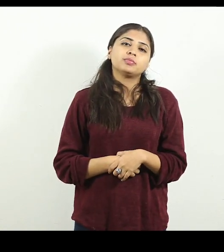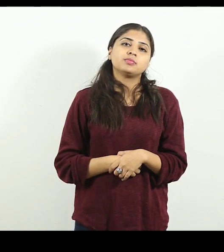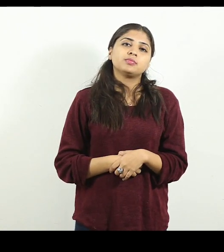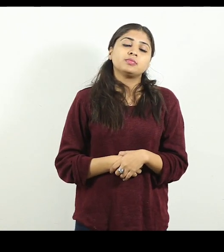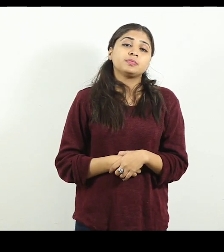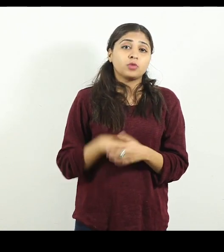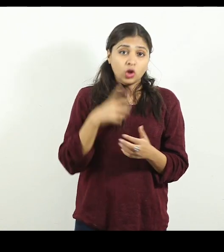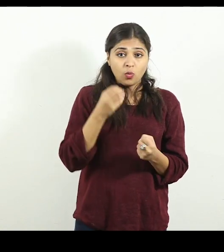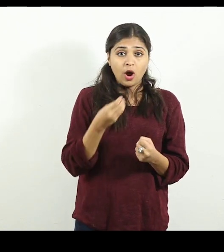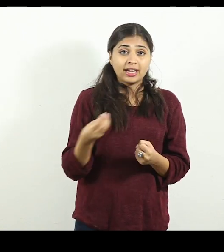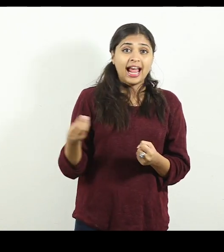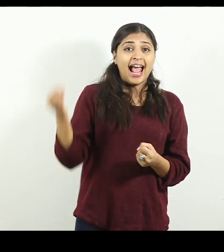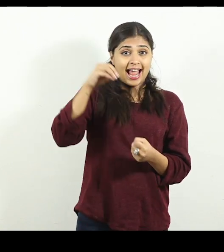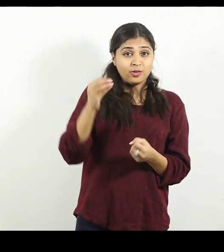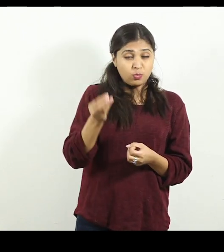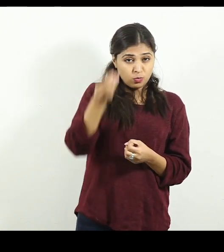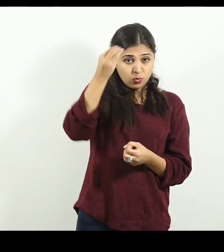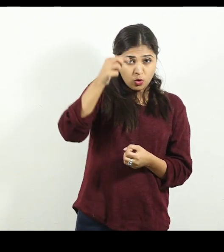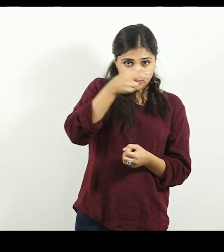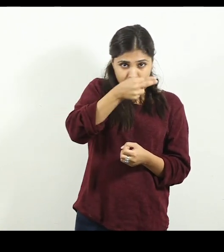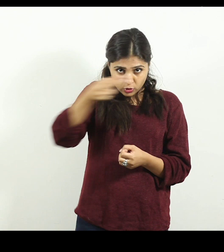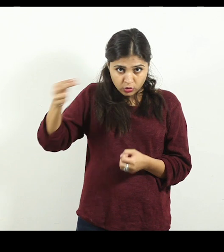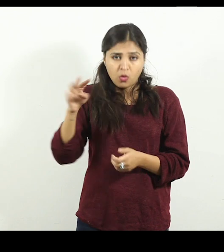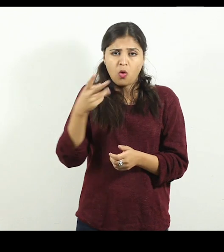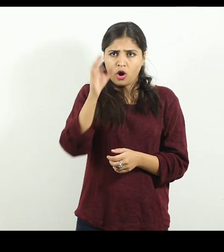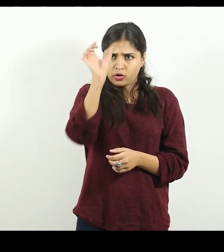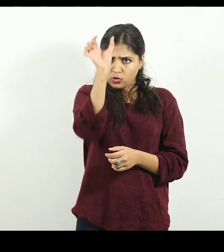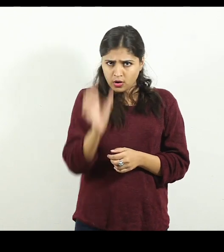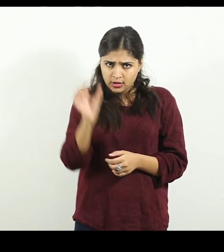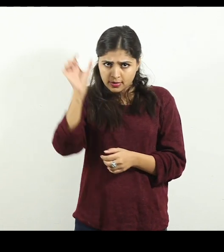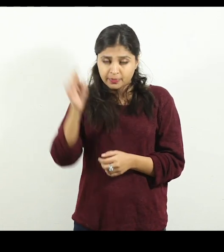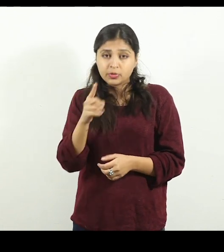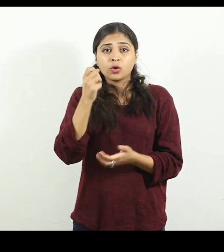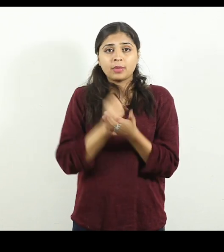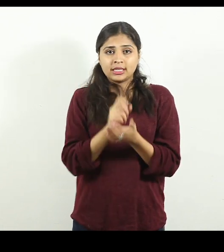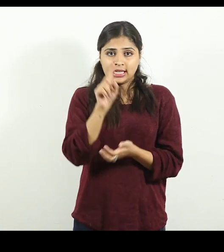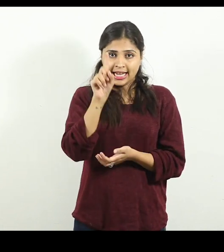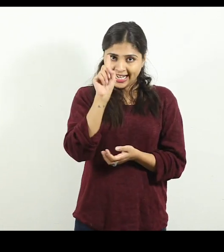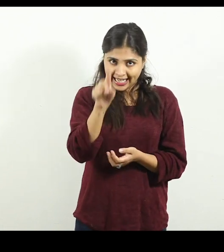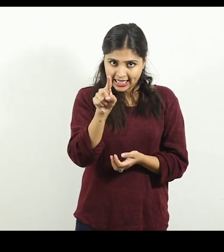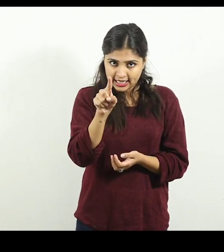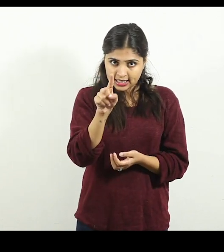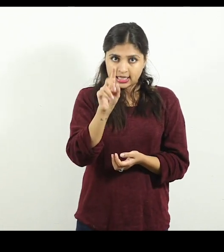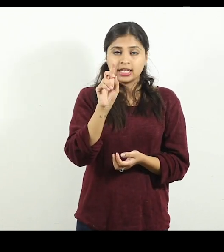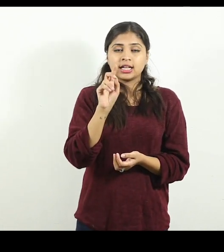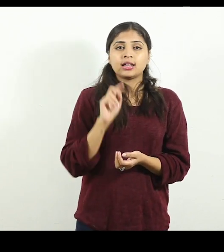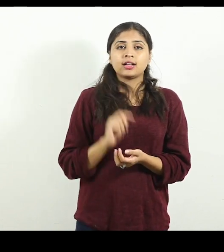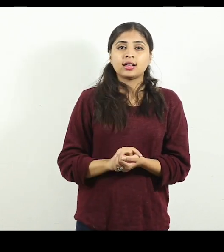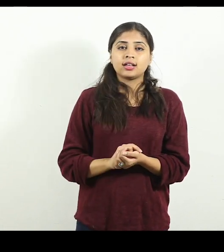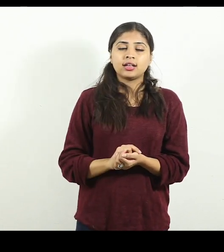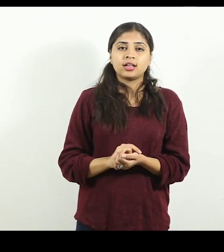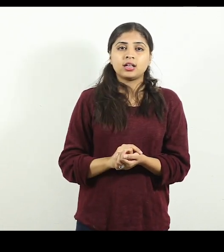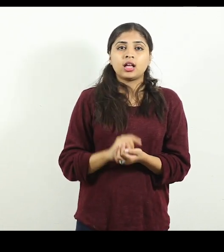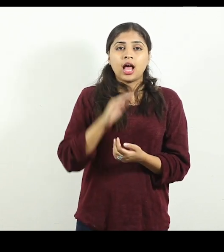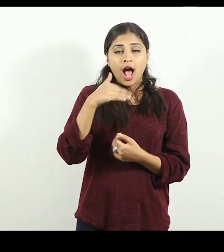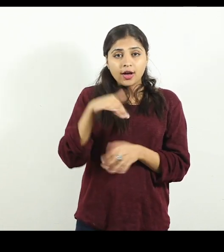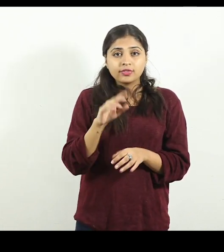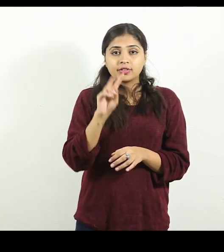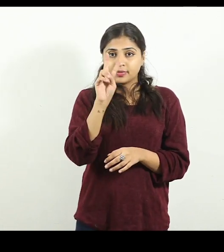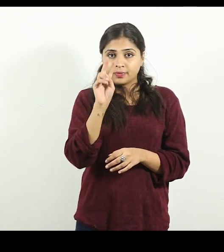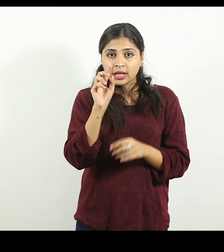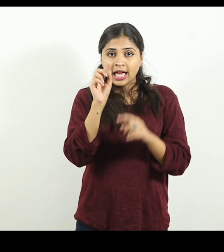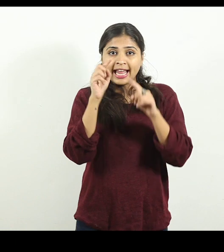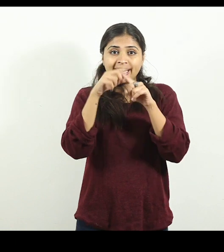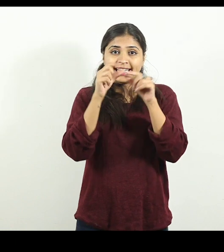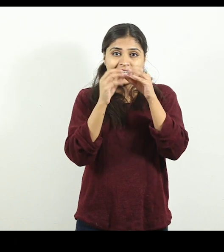Add rows and column to table. In order to add row column to your table, you need to click on the table.